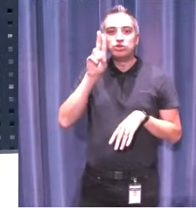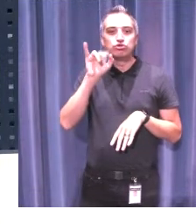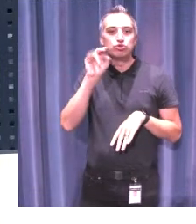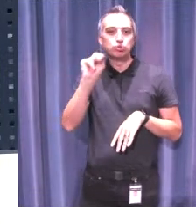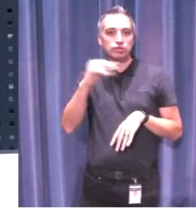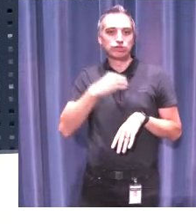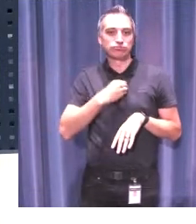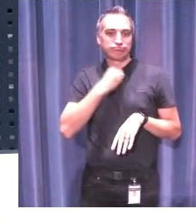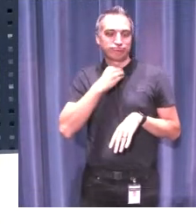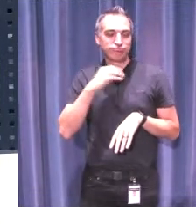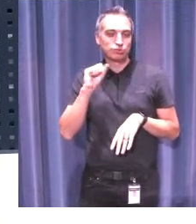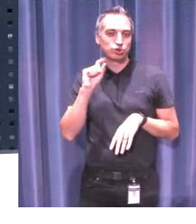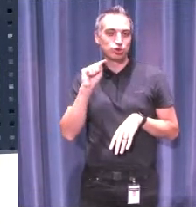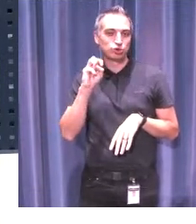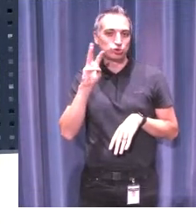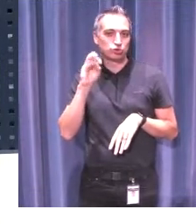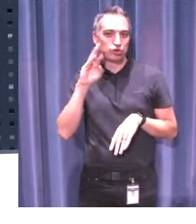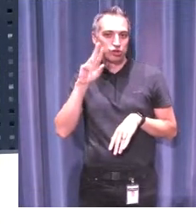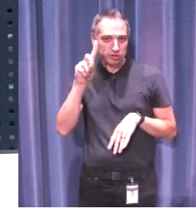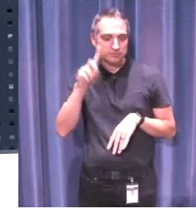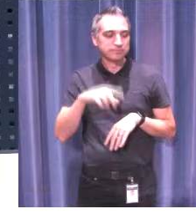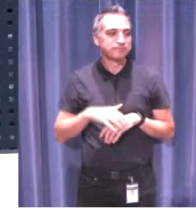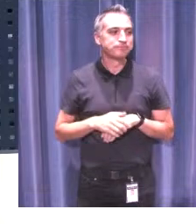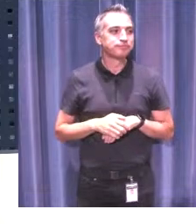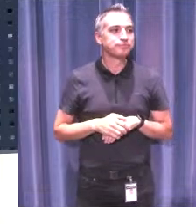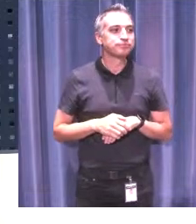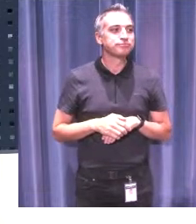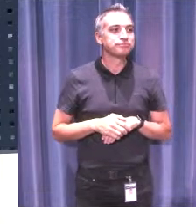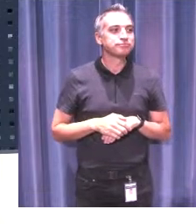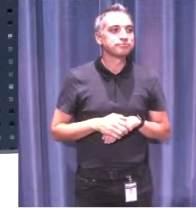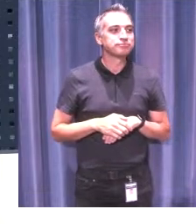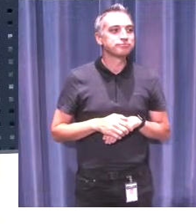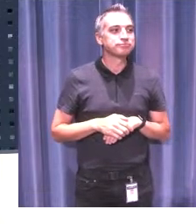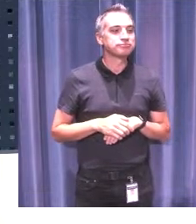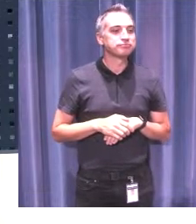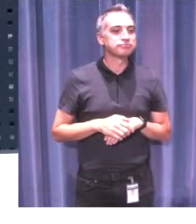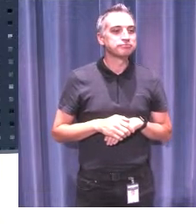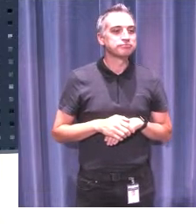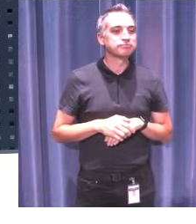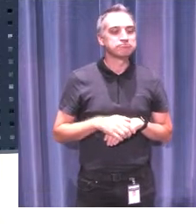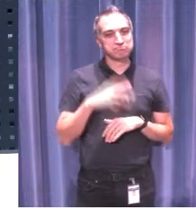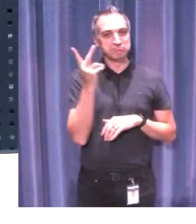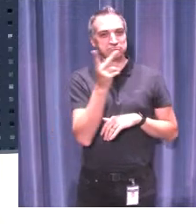steward, United Mine Workers. And